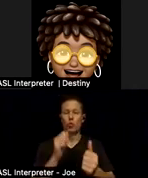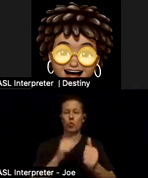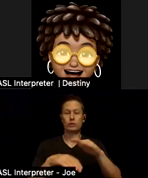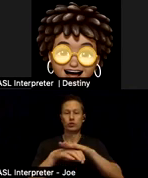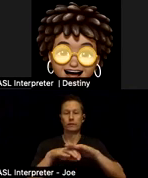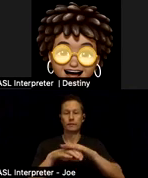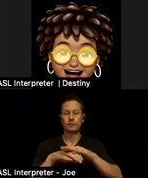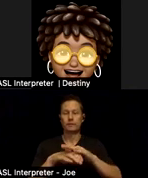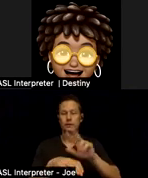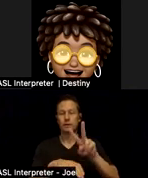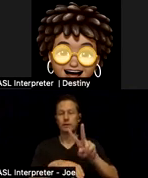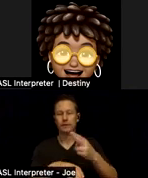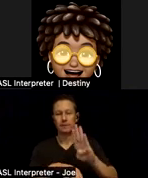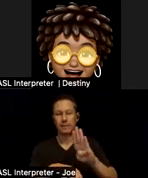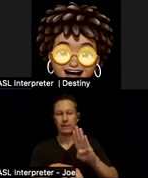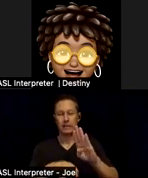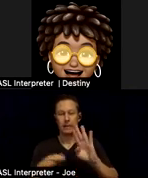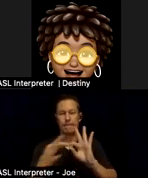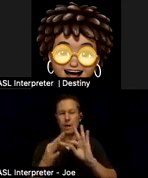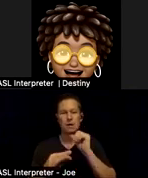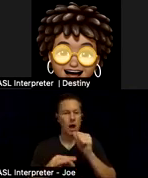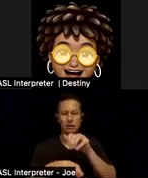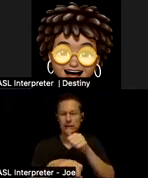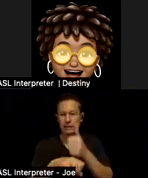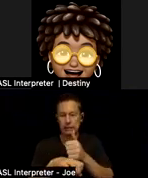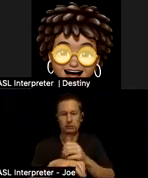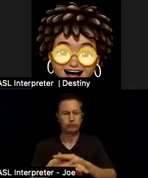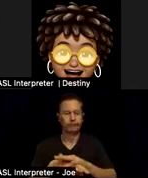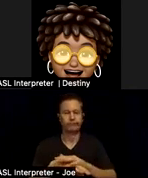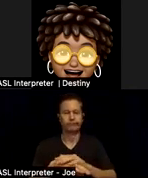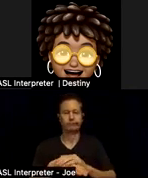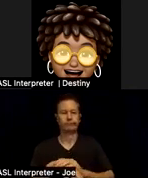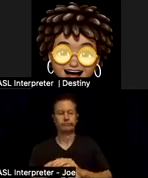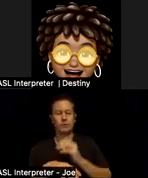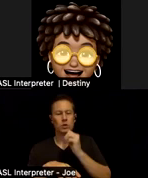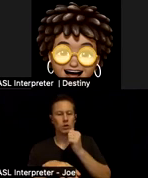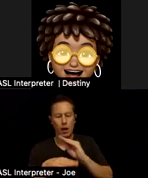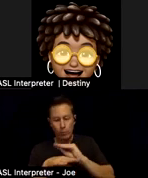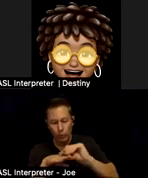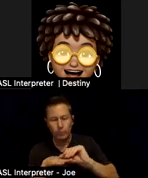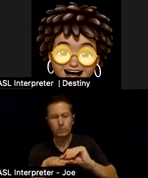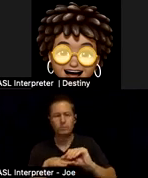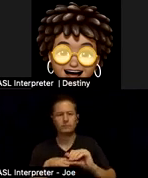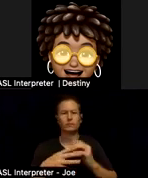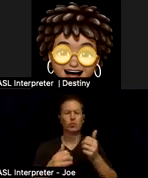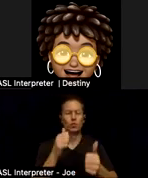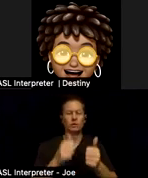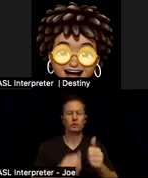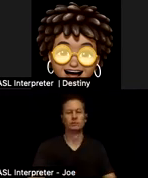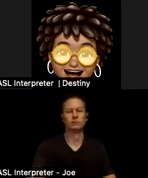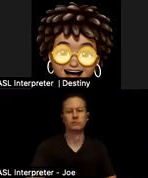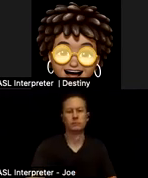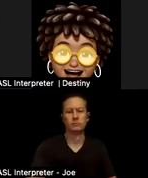Metal, plastic, unfinished, or rough wood, painted, sealed wood surfaces. So go ahead and submit